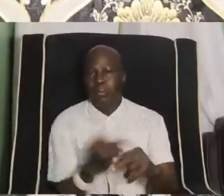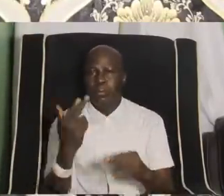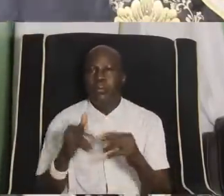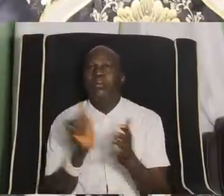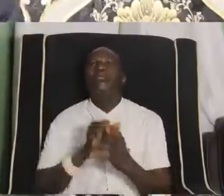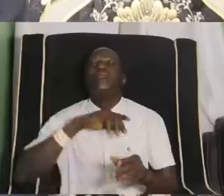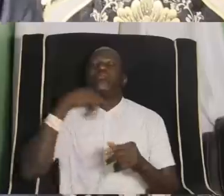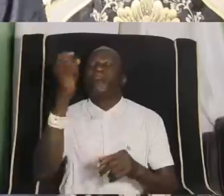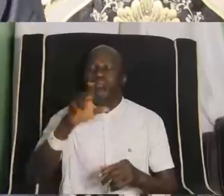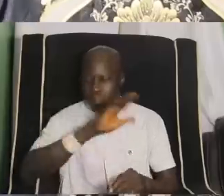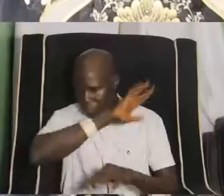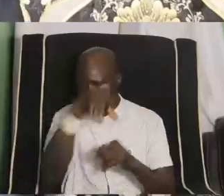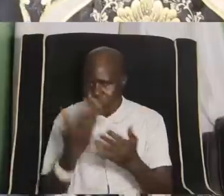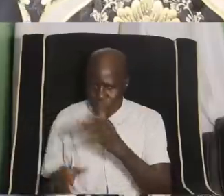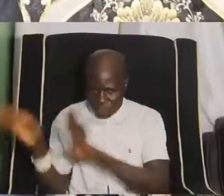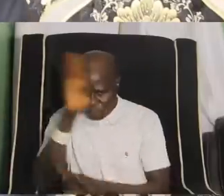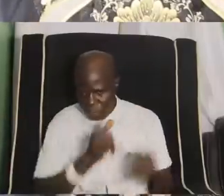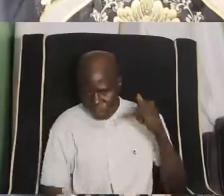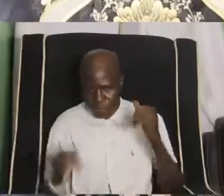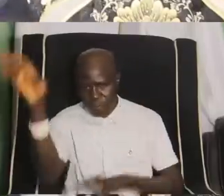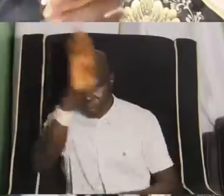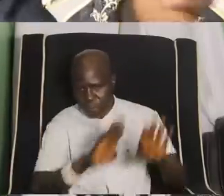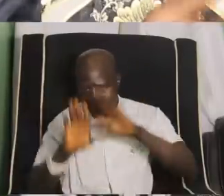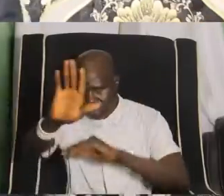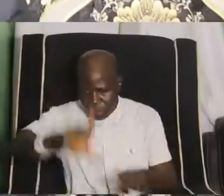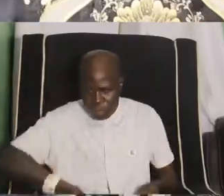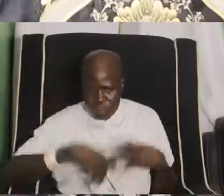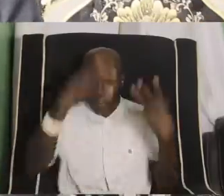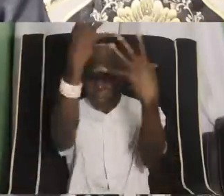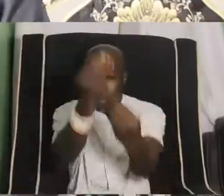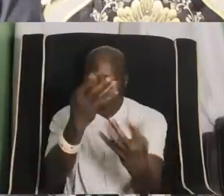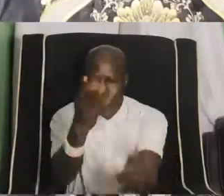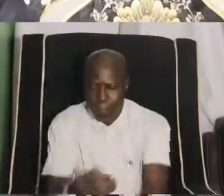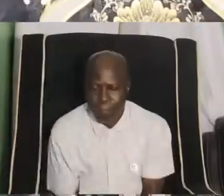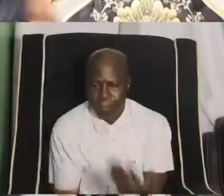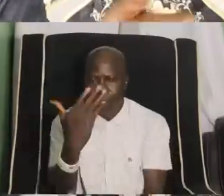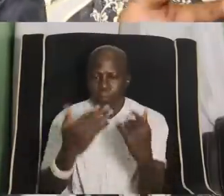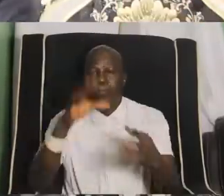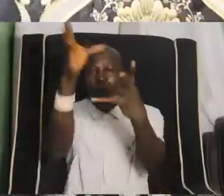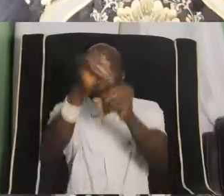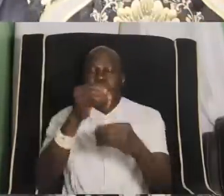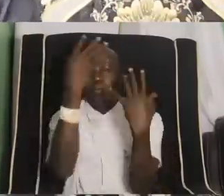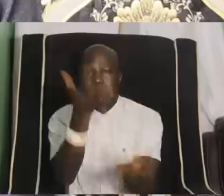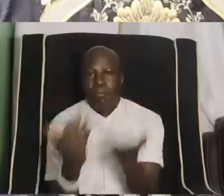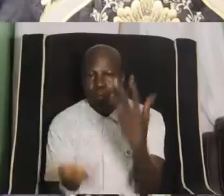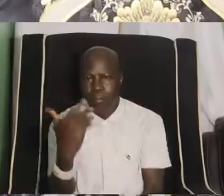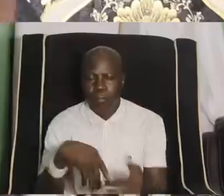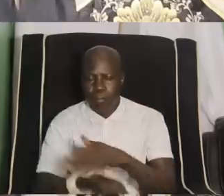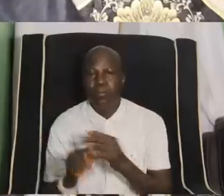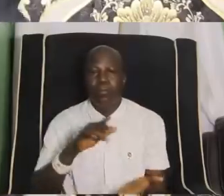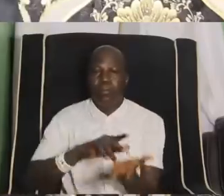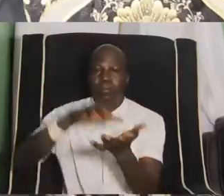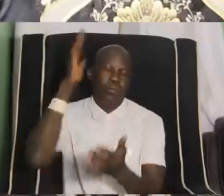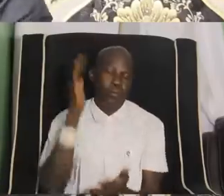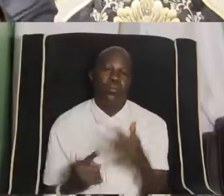me that by owo ja ogo laye o ya gbina amen o ya gbina amen ogo ra